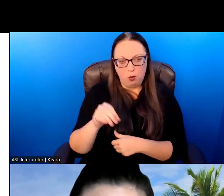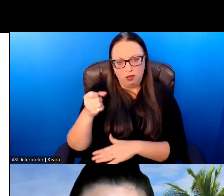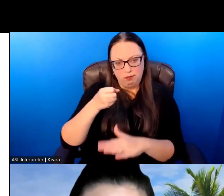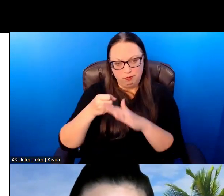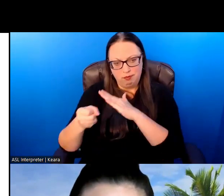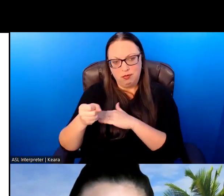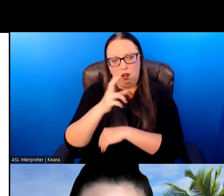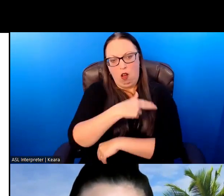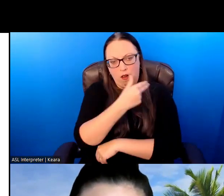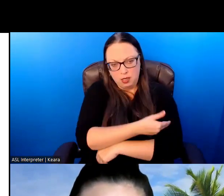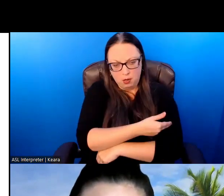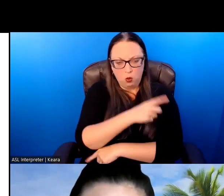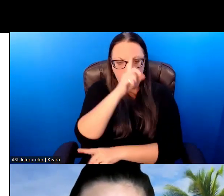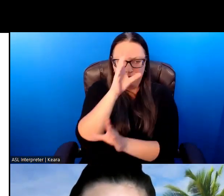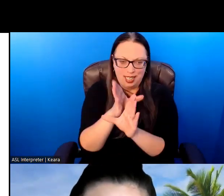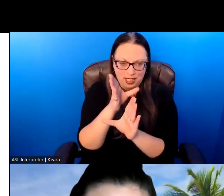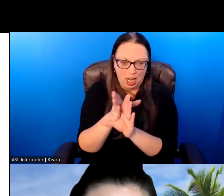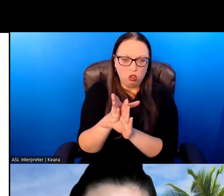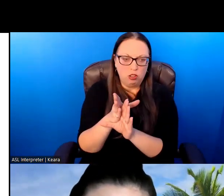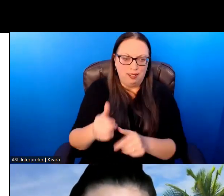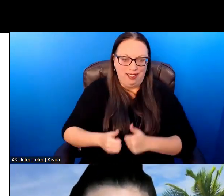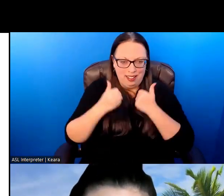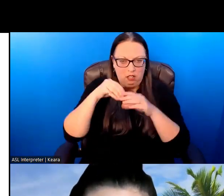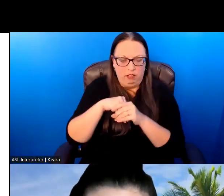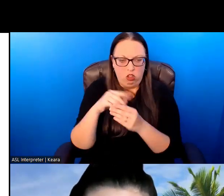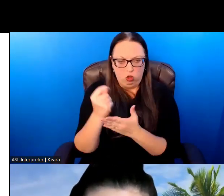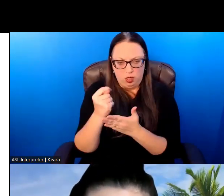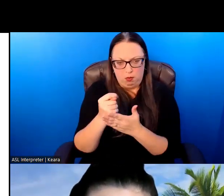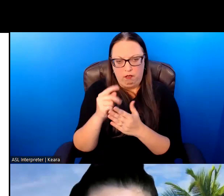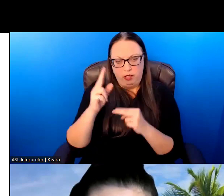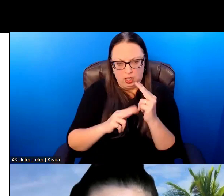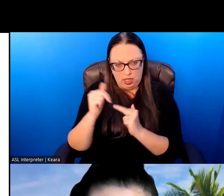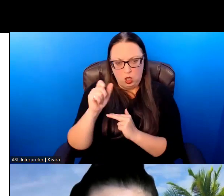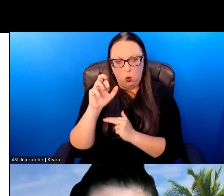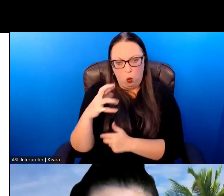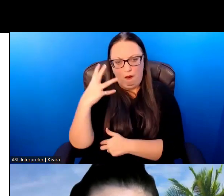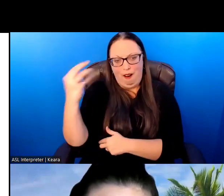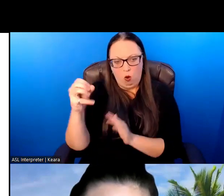psychiatric resident treatment facility, and out-of-state acute hospitalization.